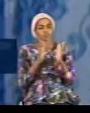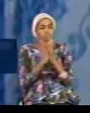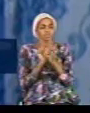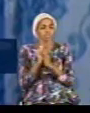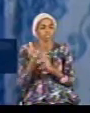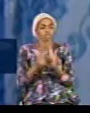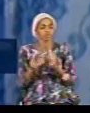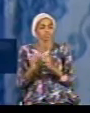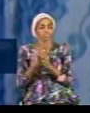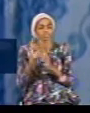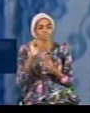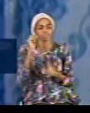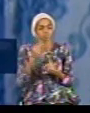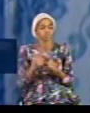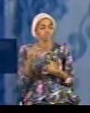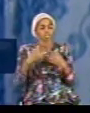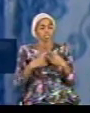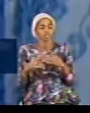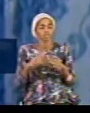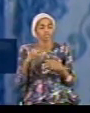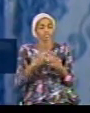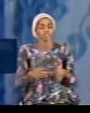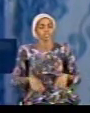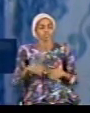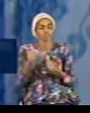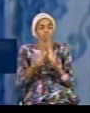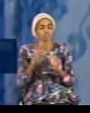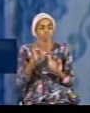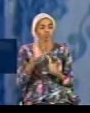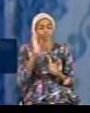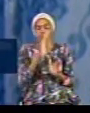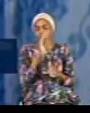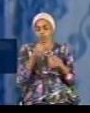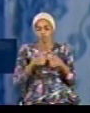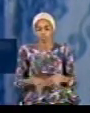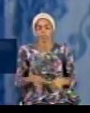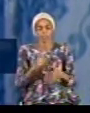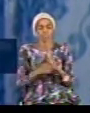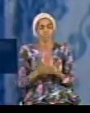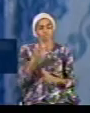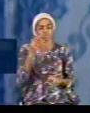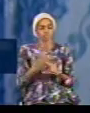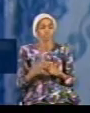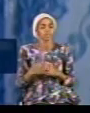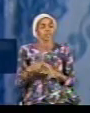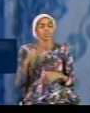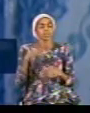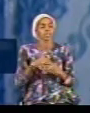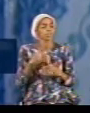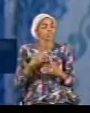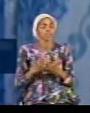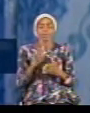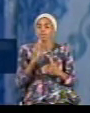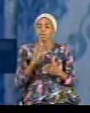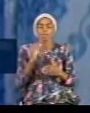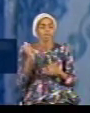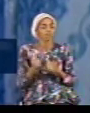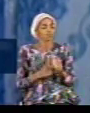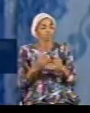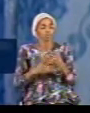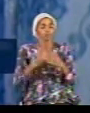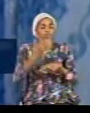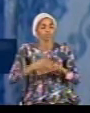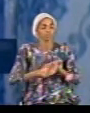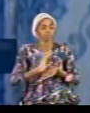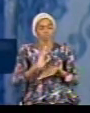in everybody's life today will be permanent in Jesus' name. Across the seas, in different nations,